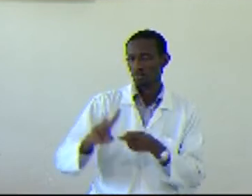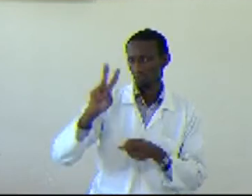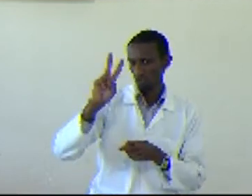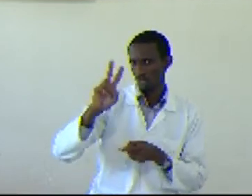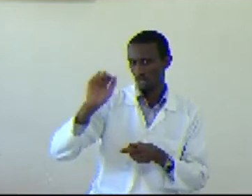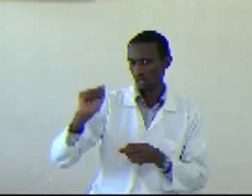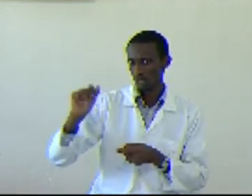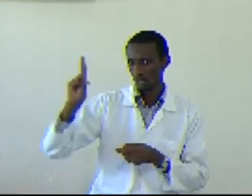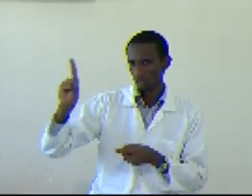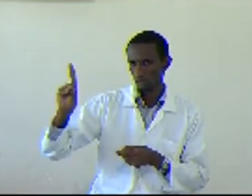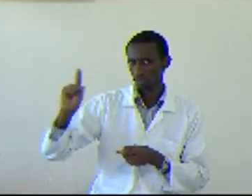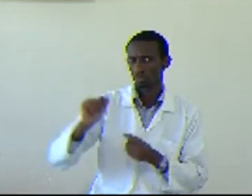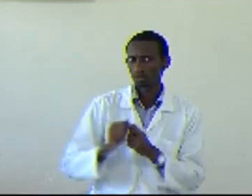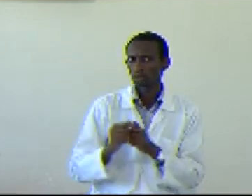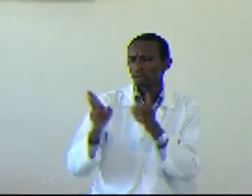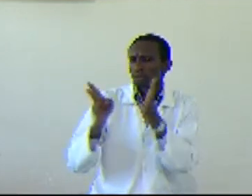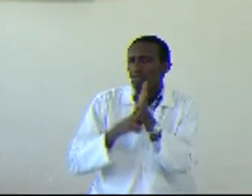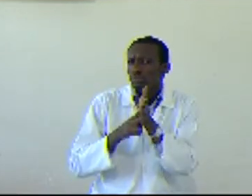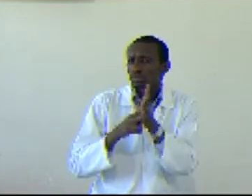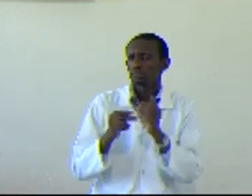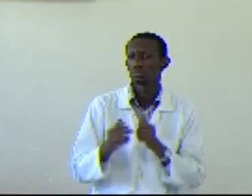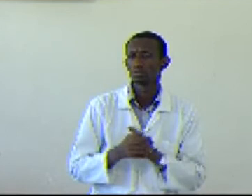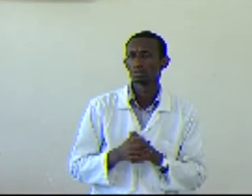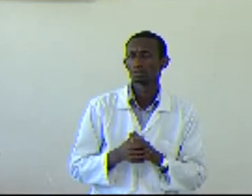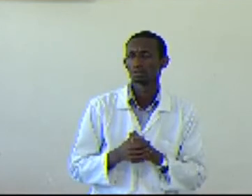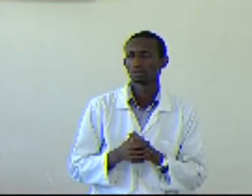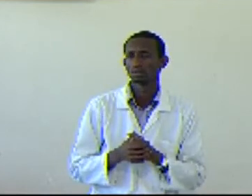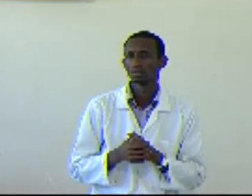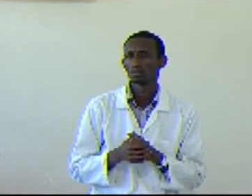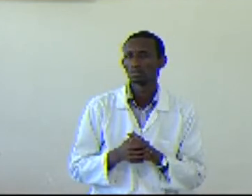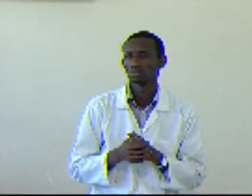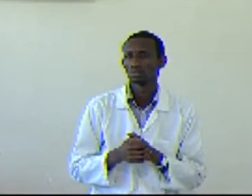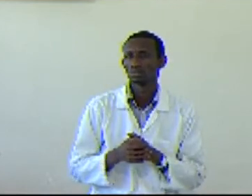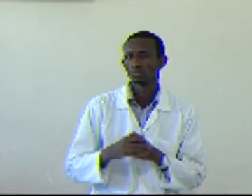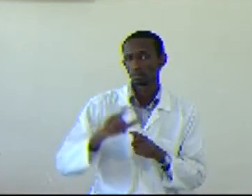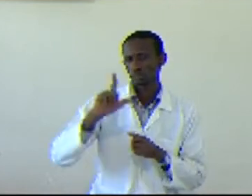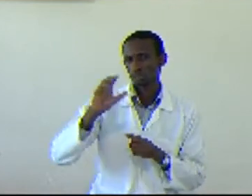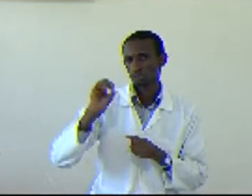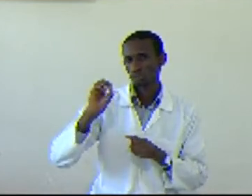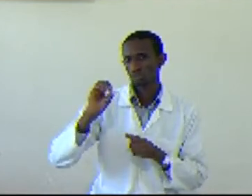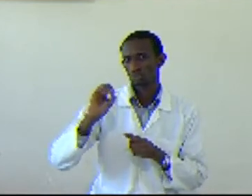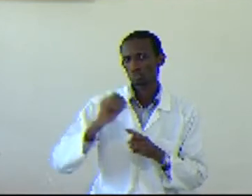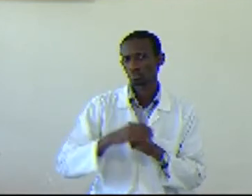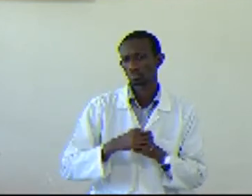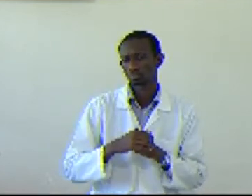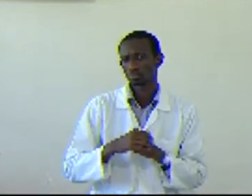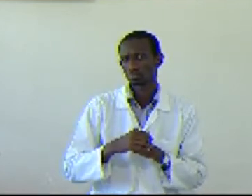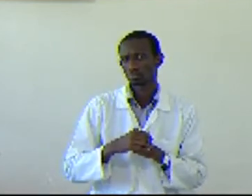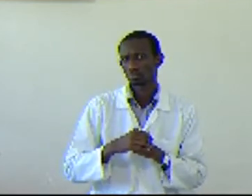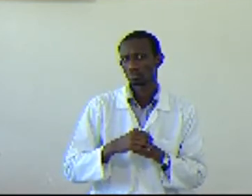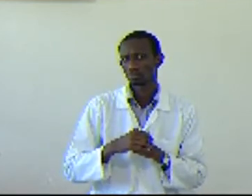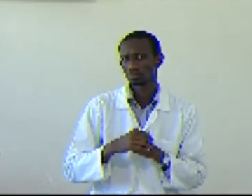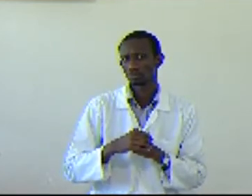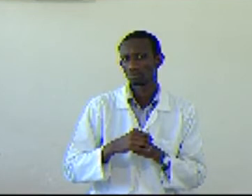be equal to, so here it is VAD equals to, we close, and then